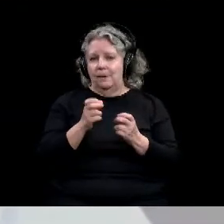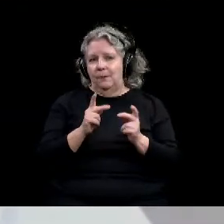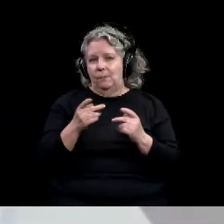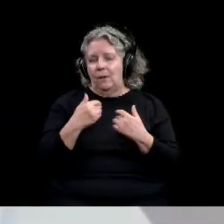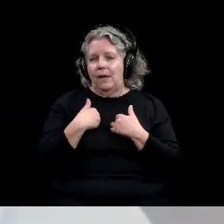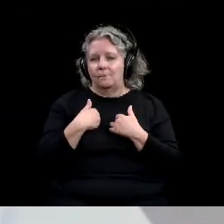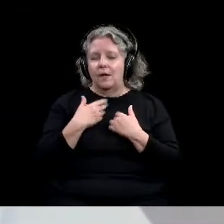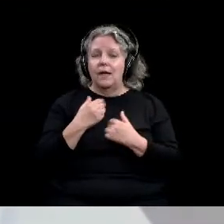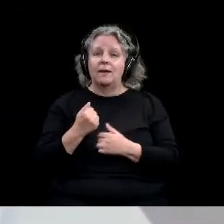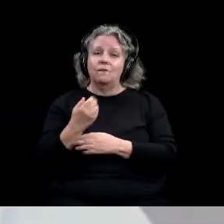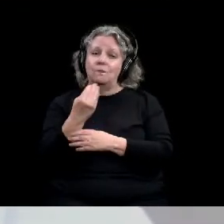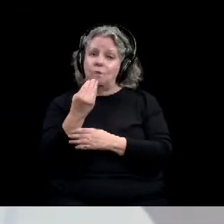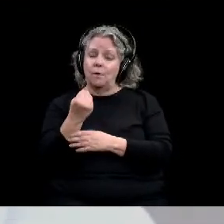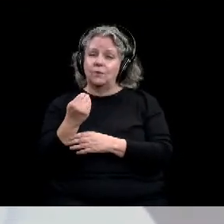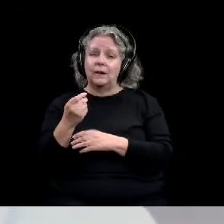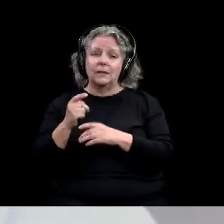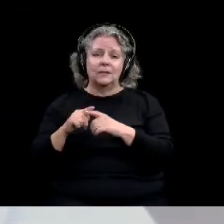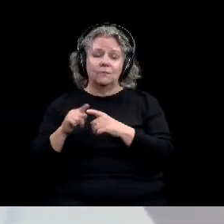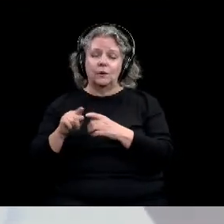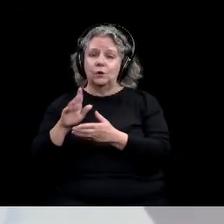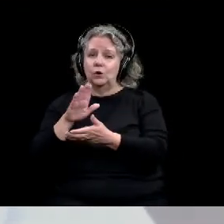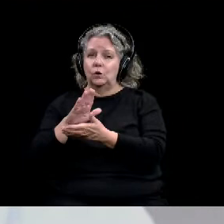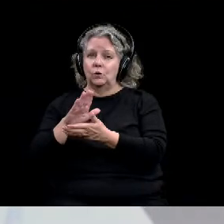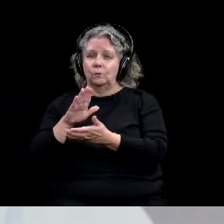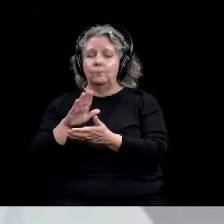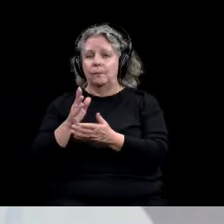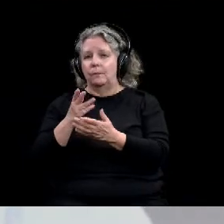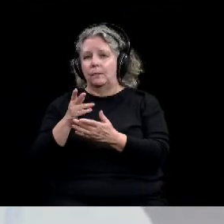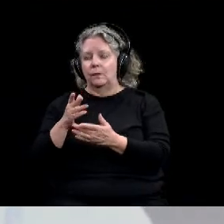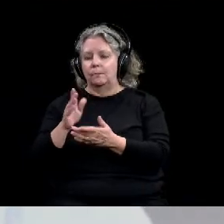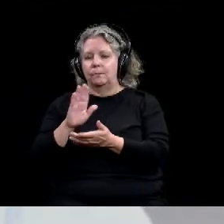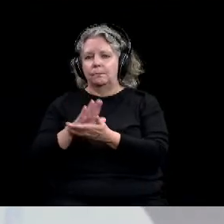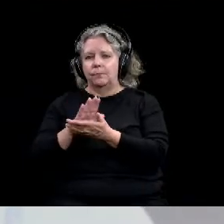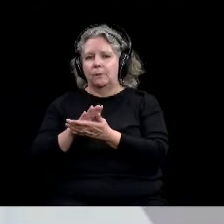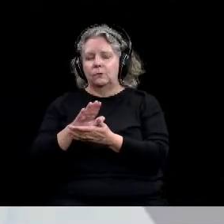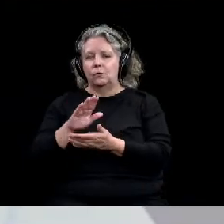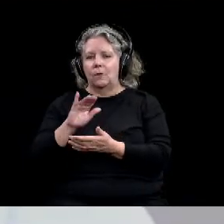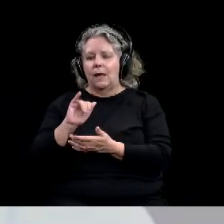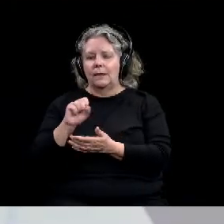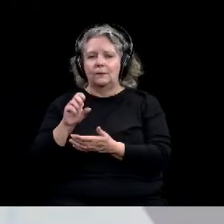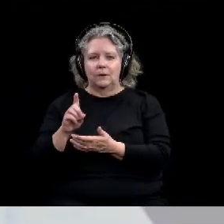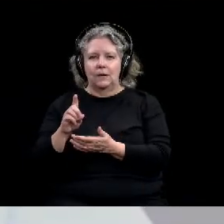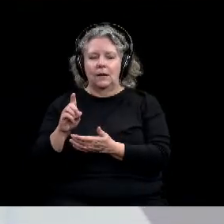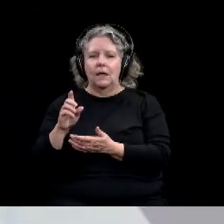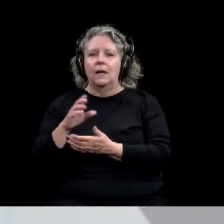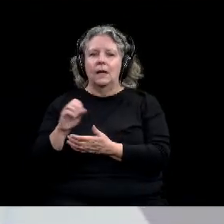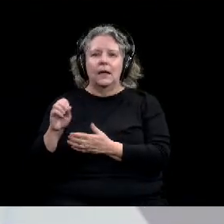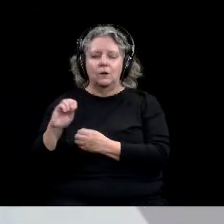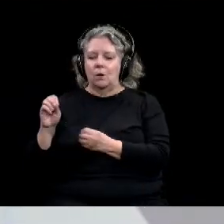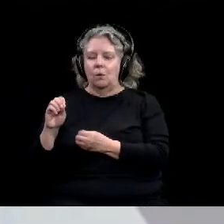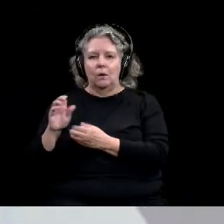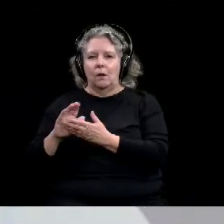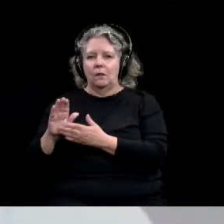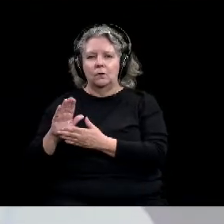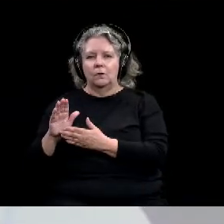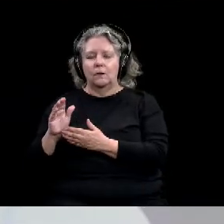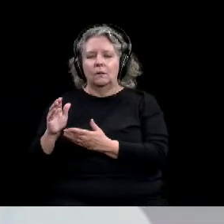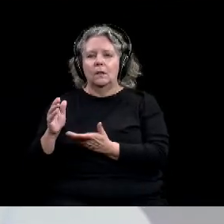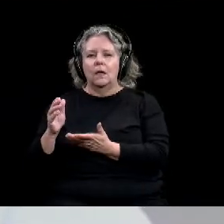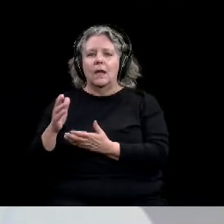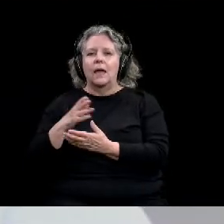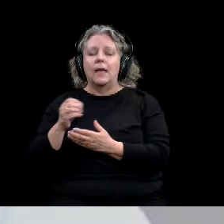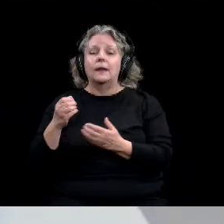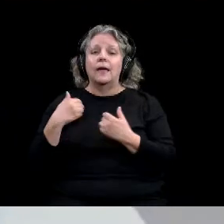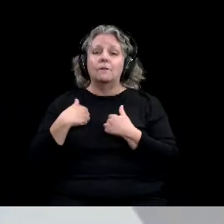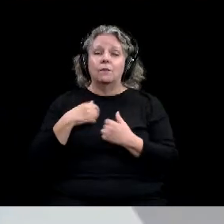reporting cases on campuses. There are a total of 45 individual school campuses with active cases. And